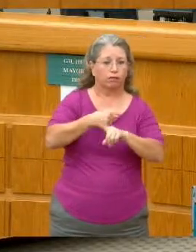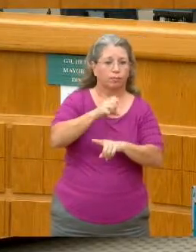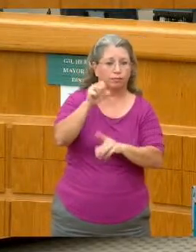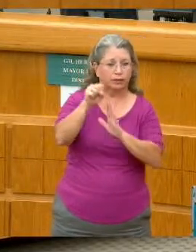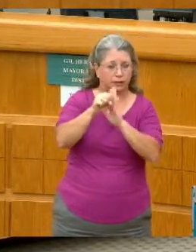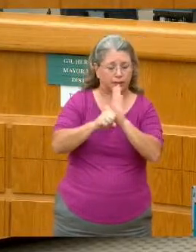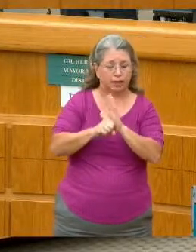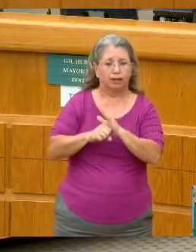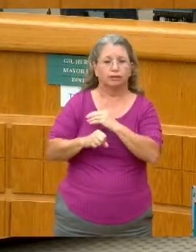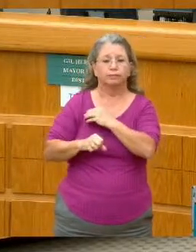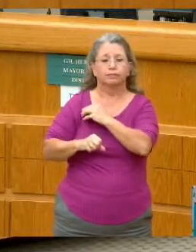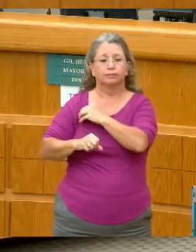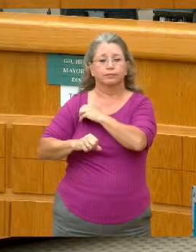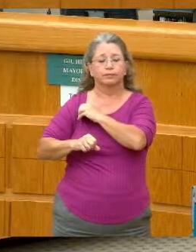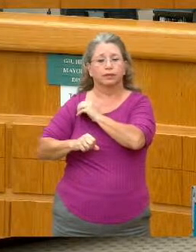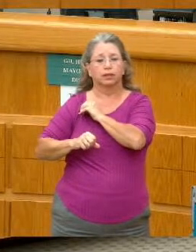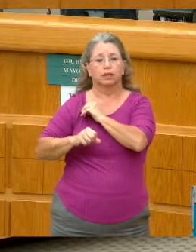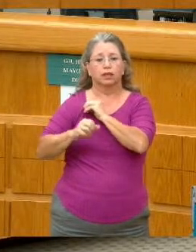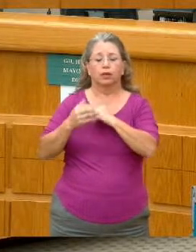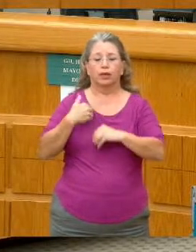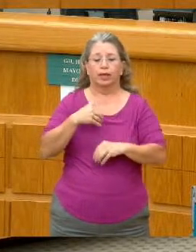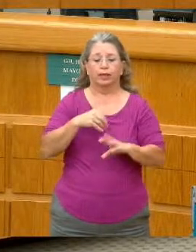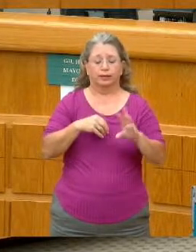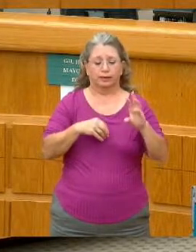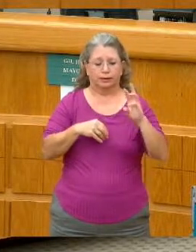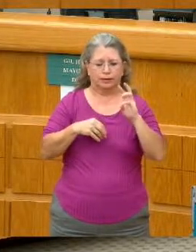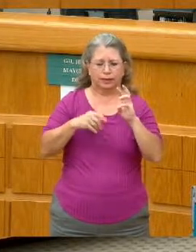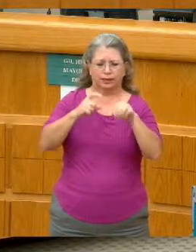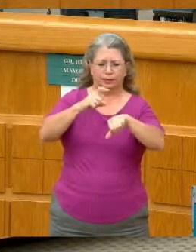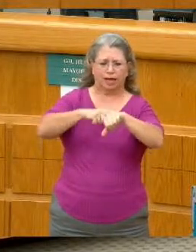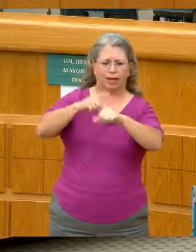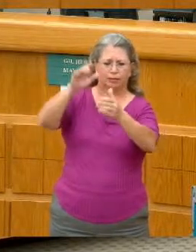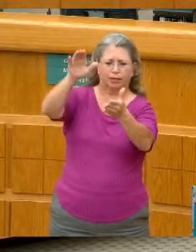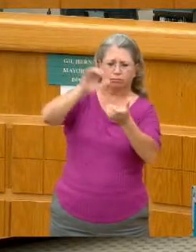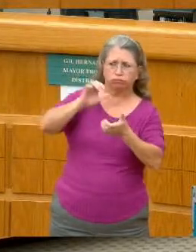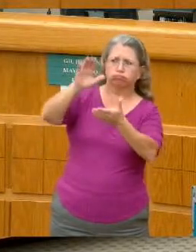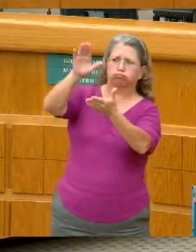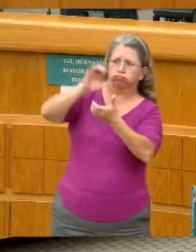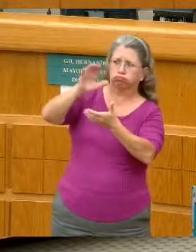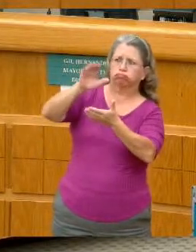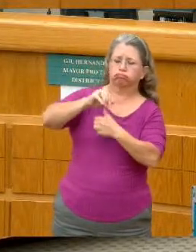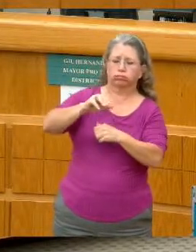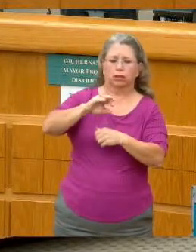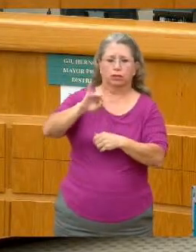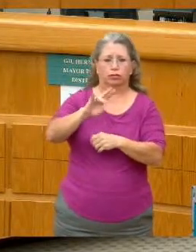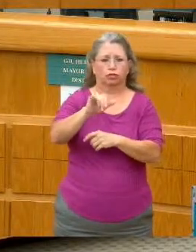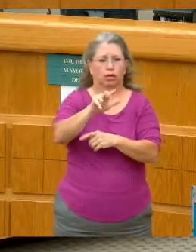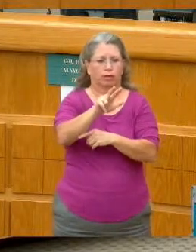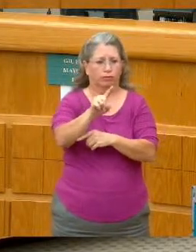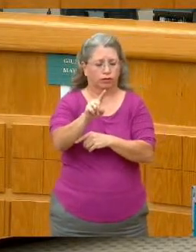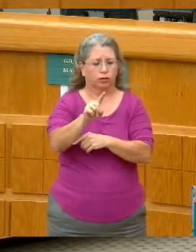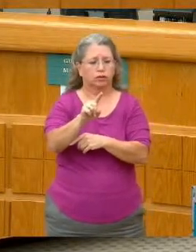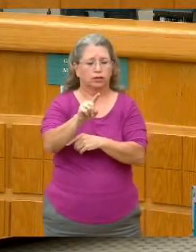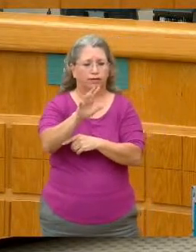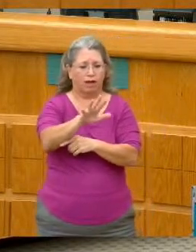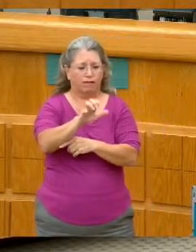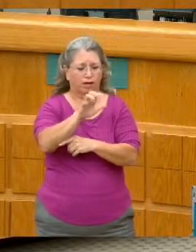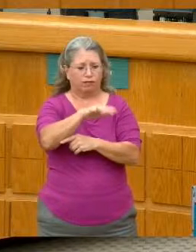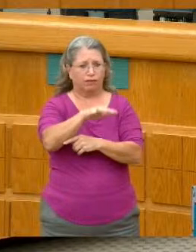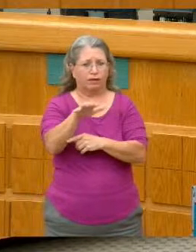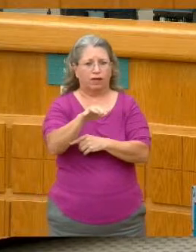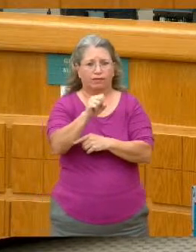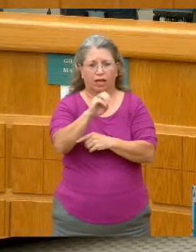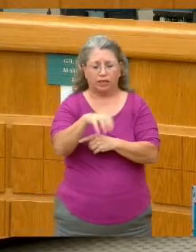there were 6 in recent times, including today's. And so July 31 was a pretty big drop of 555